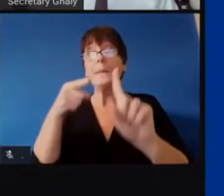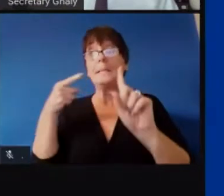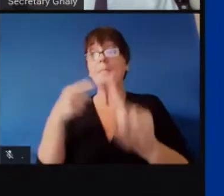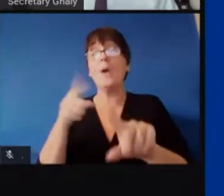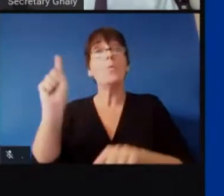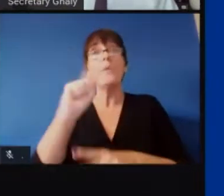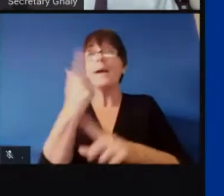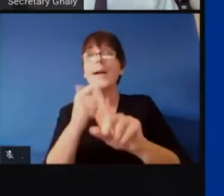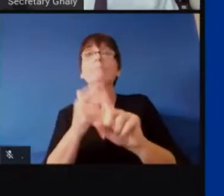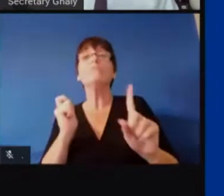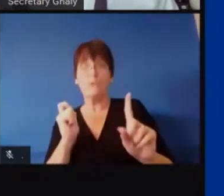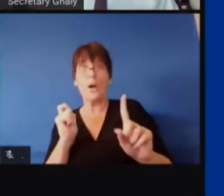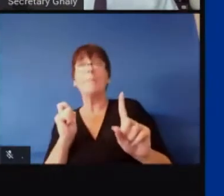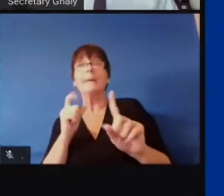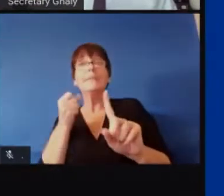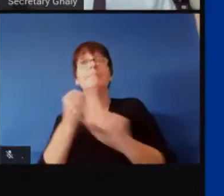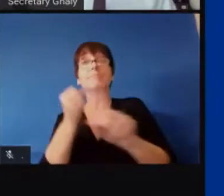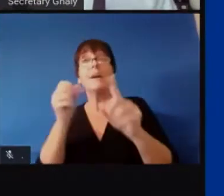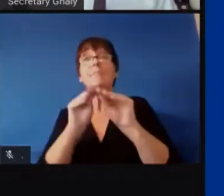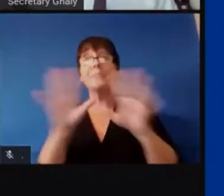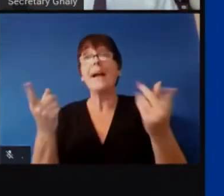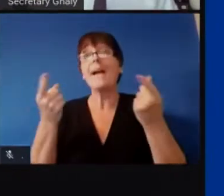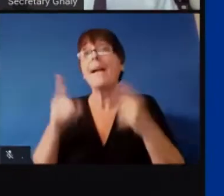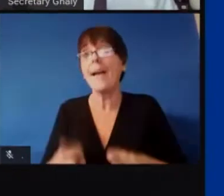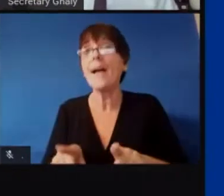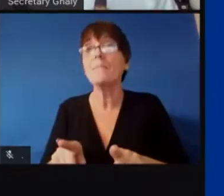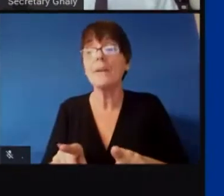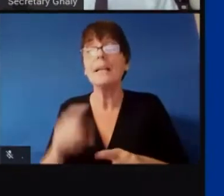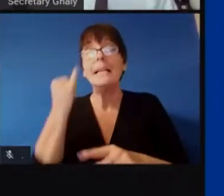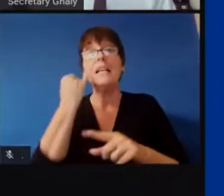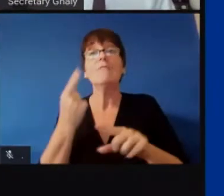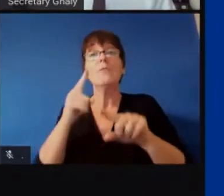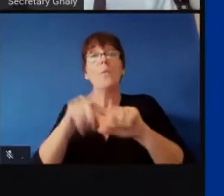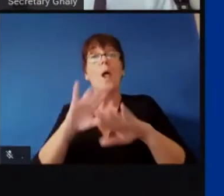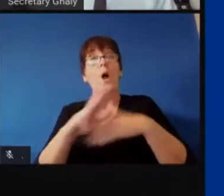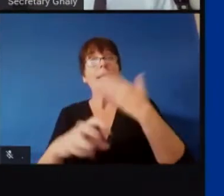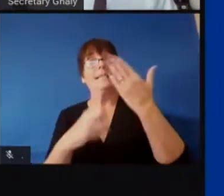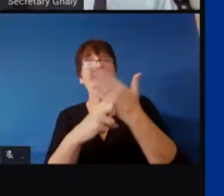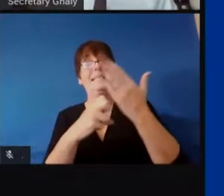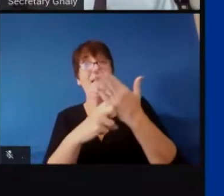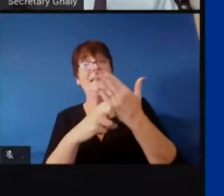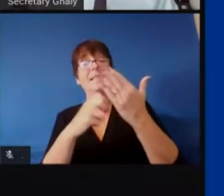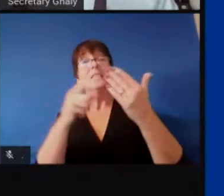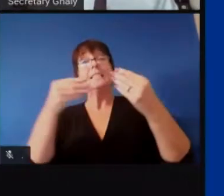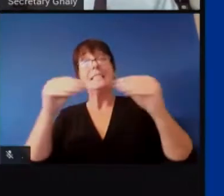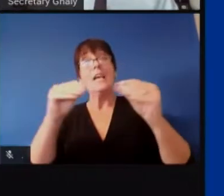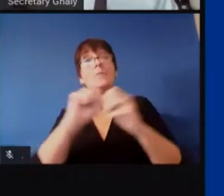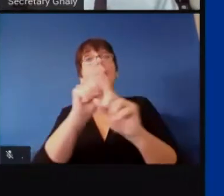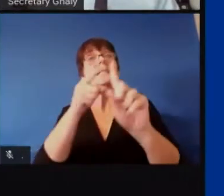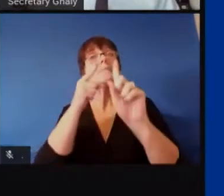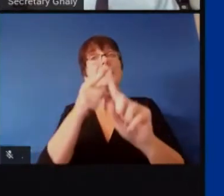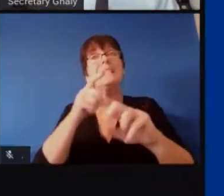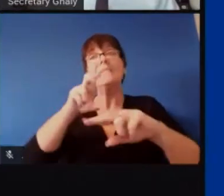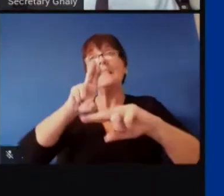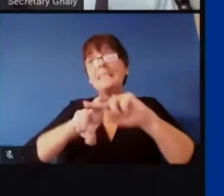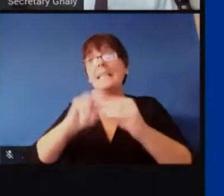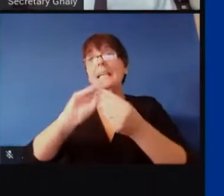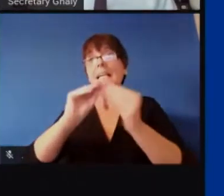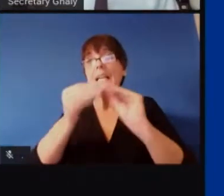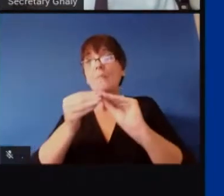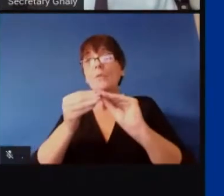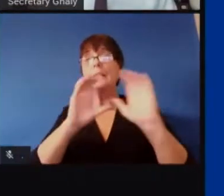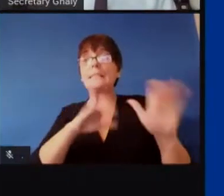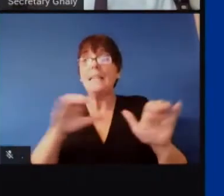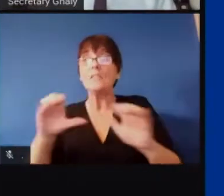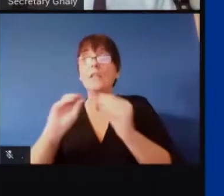or activity or event when you're relying on ticket sales with a specific seat number or section number. So you can imagine